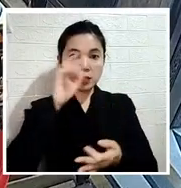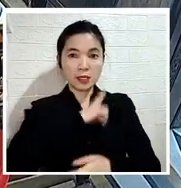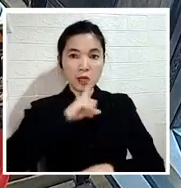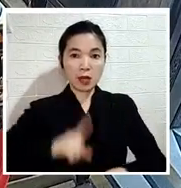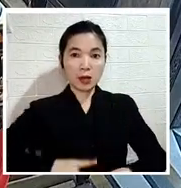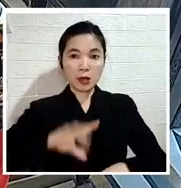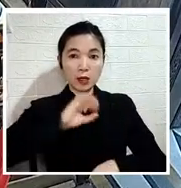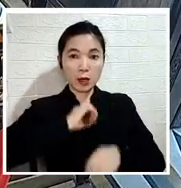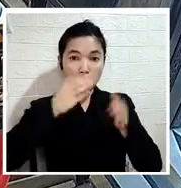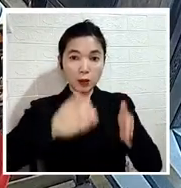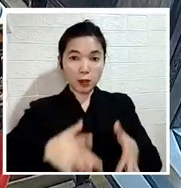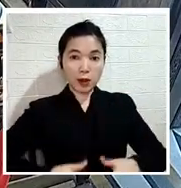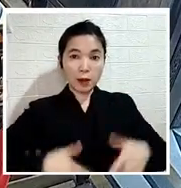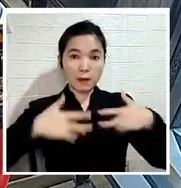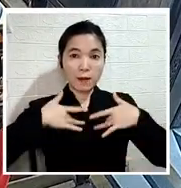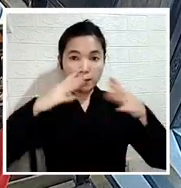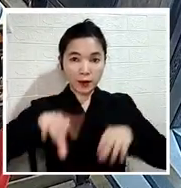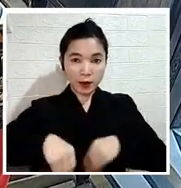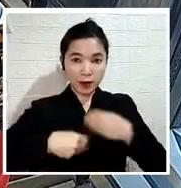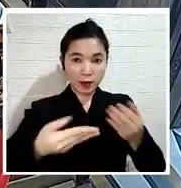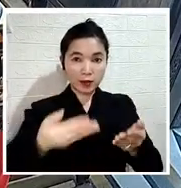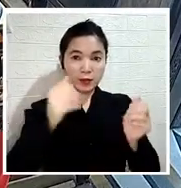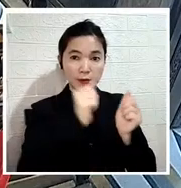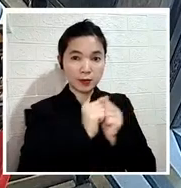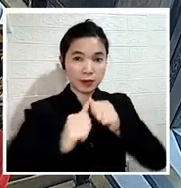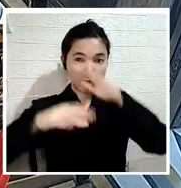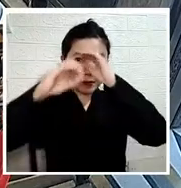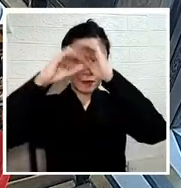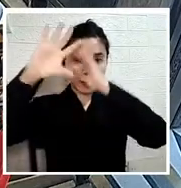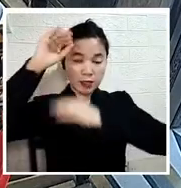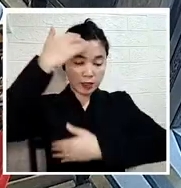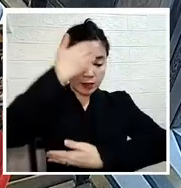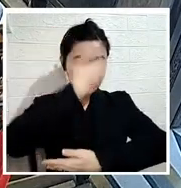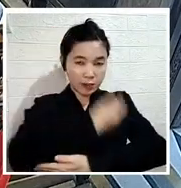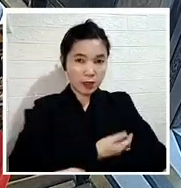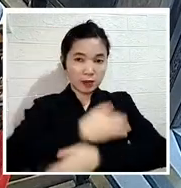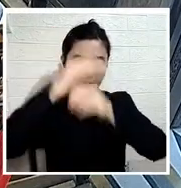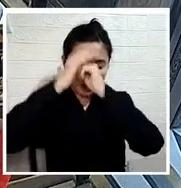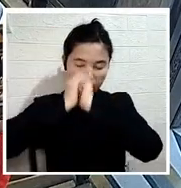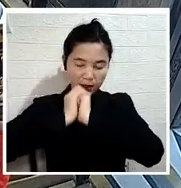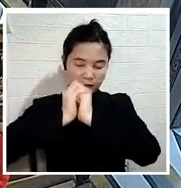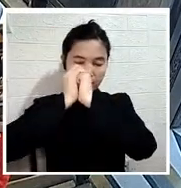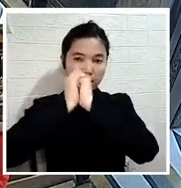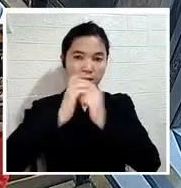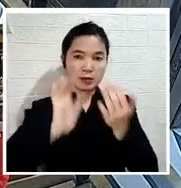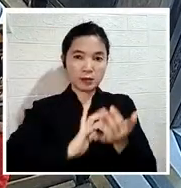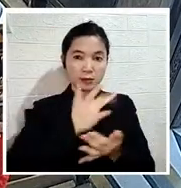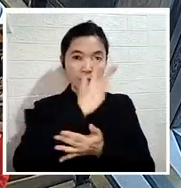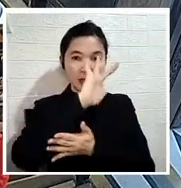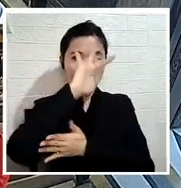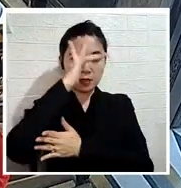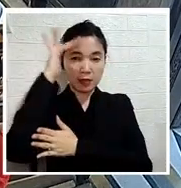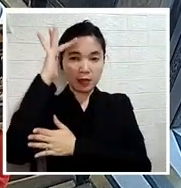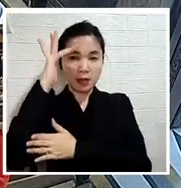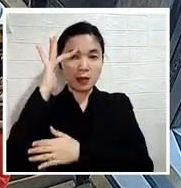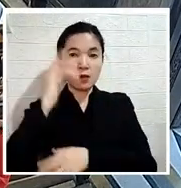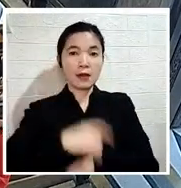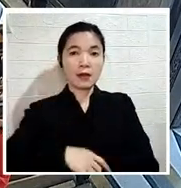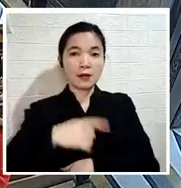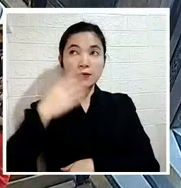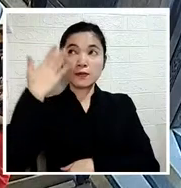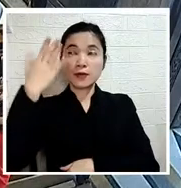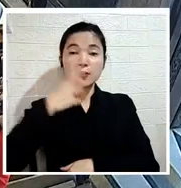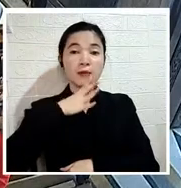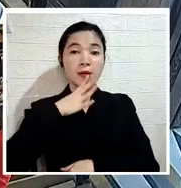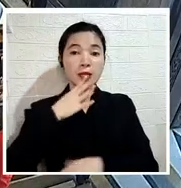of life, who proceeds from the Father and the Son, who with the Father and the Son is adored and glorified, who has spoken to the